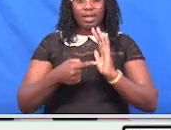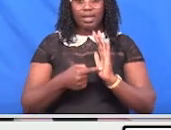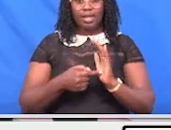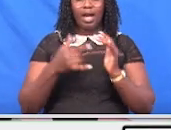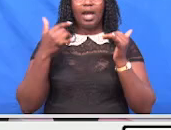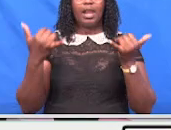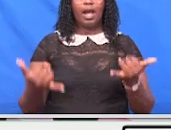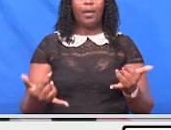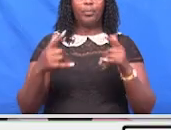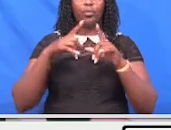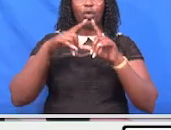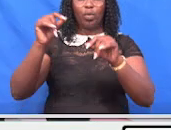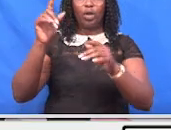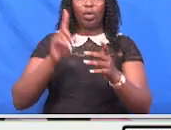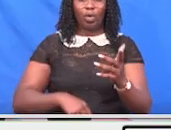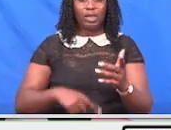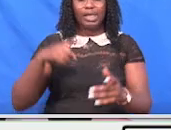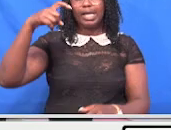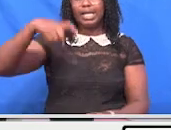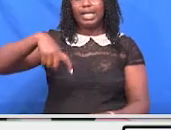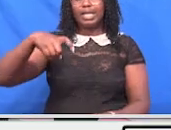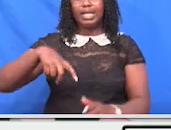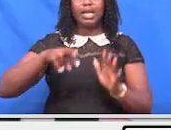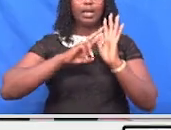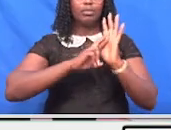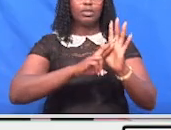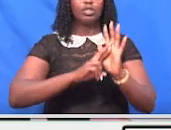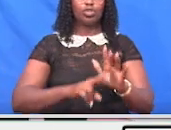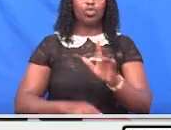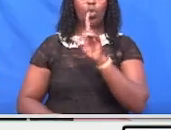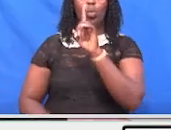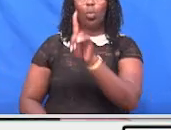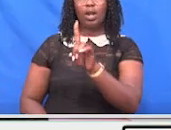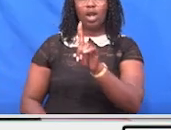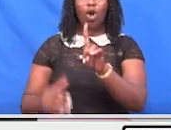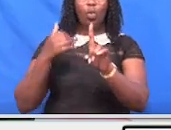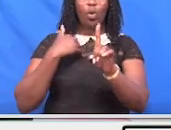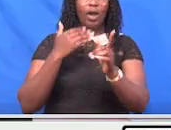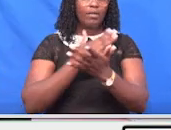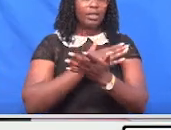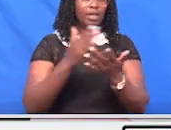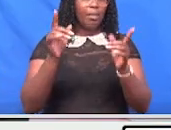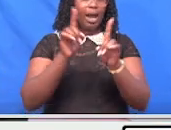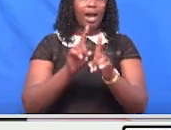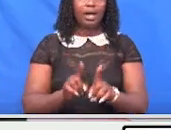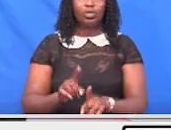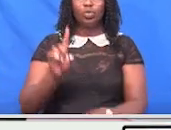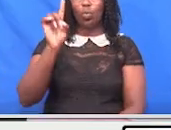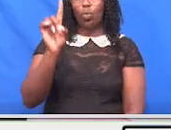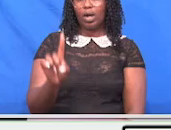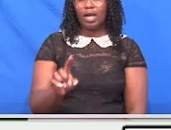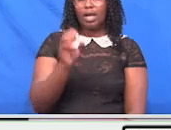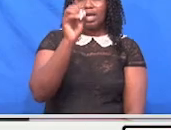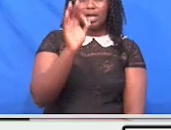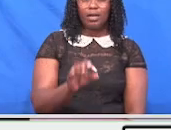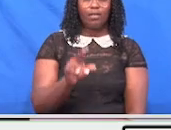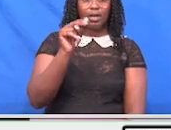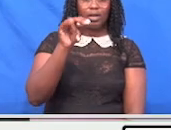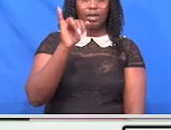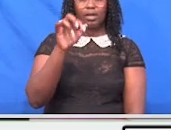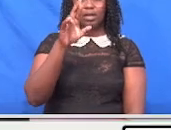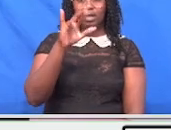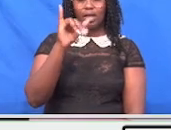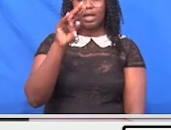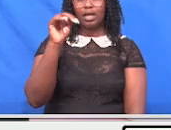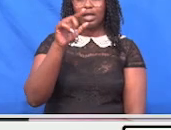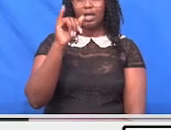said, we need one representation. So there are marks that come as word marks. So for instance, if it's Nyaringita, we would have the